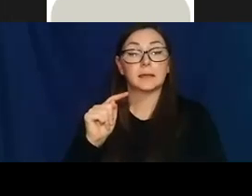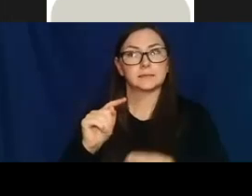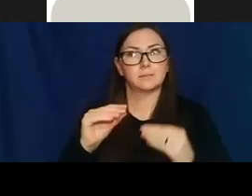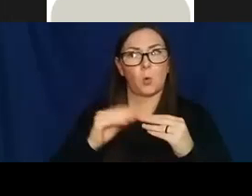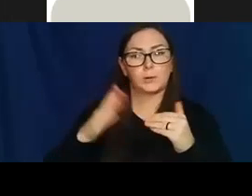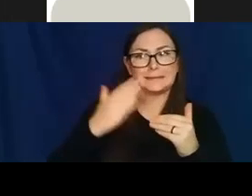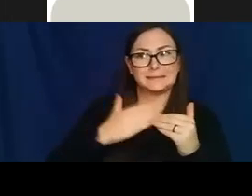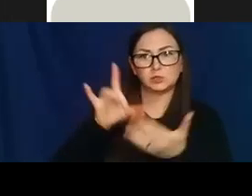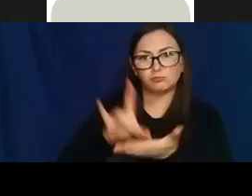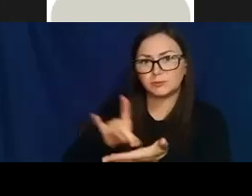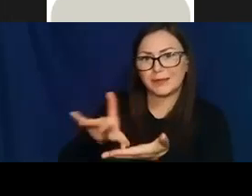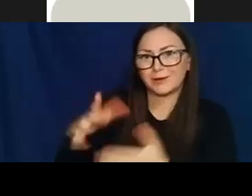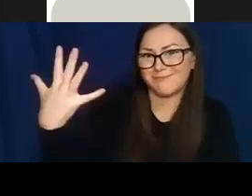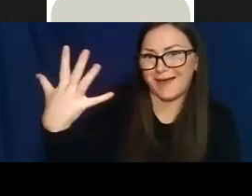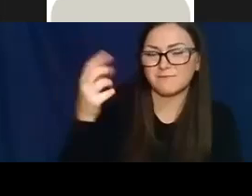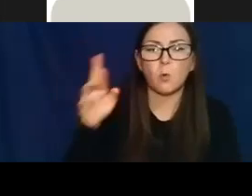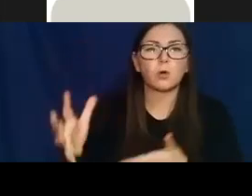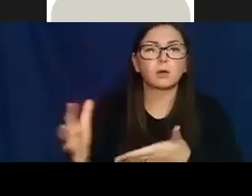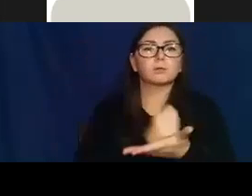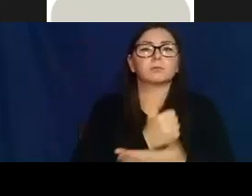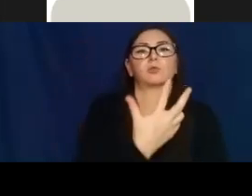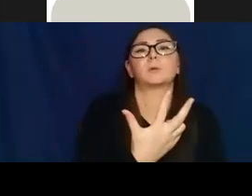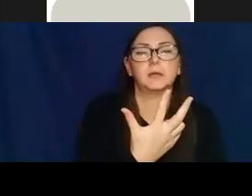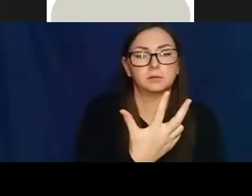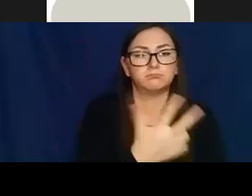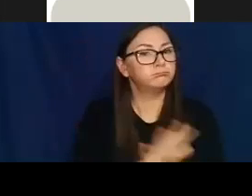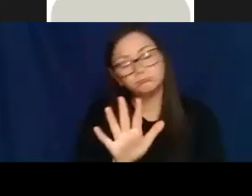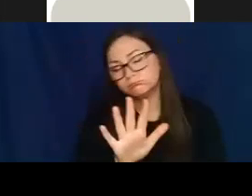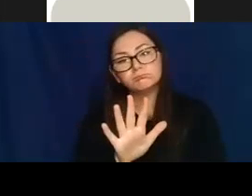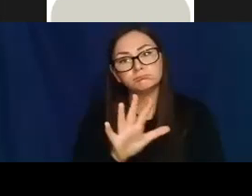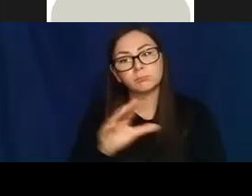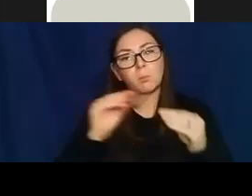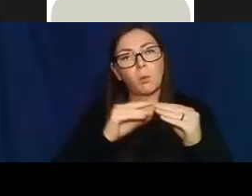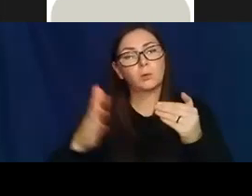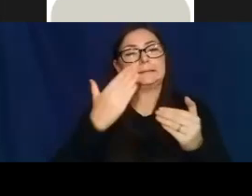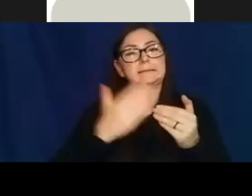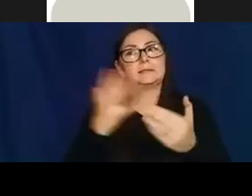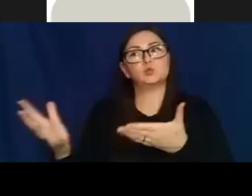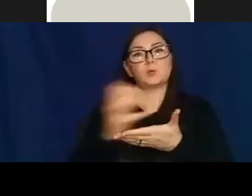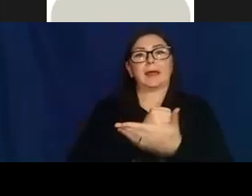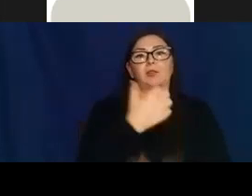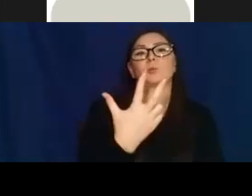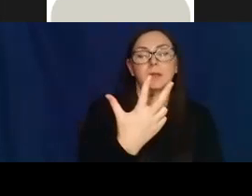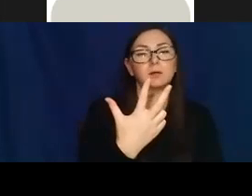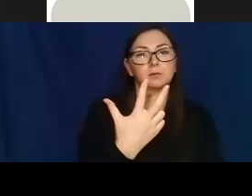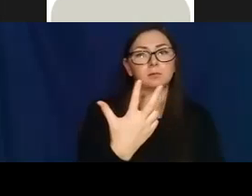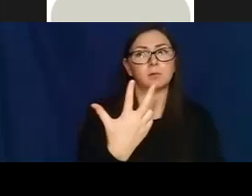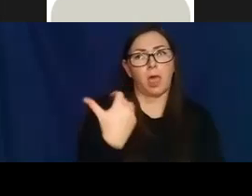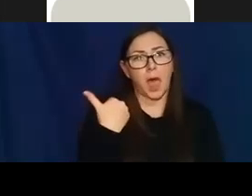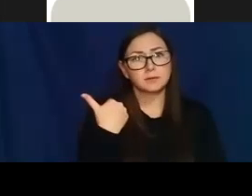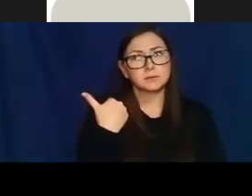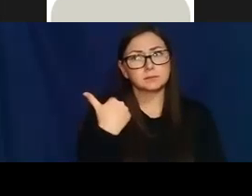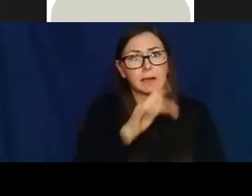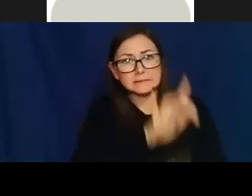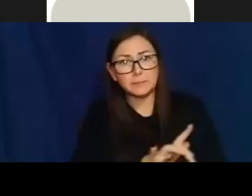an energy perspective, phosphorus will gain 3 electrons because it has room for 3 electrons. Those 3